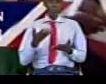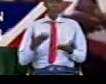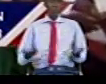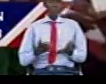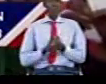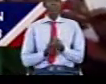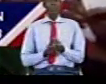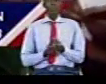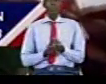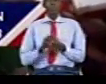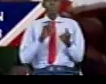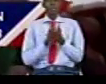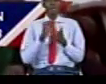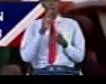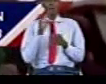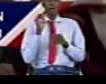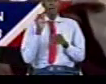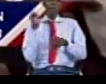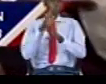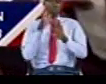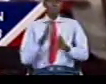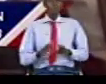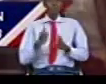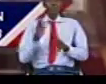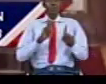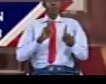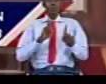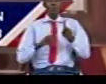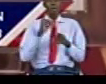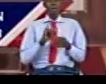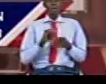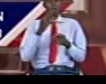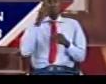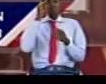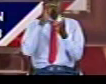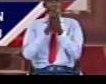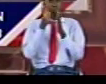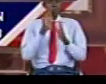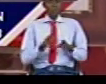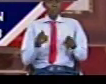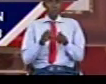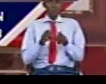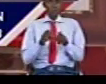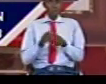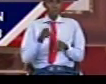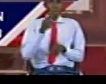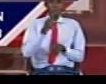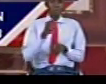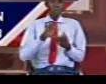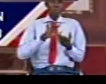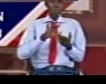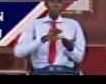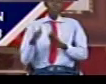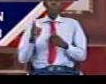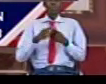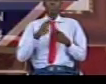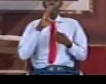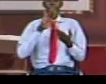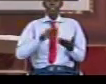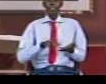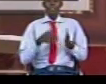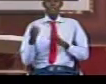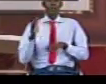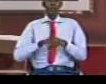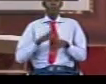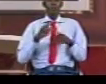are overcomers and those who are the saints of God, likewise, reckon ye also yourselves dead, to be dead indeed unto